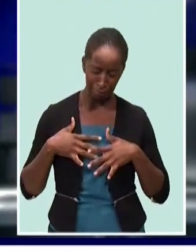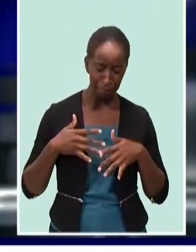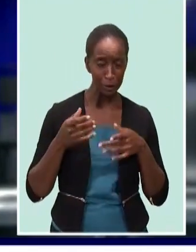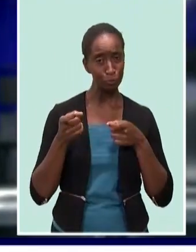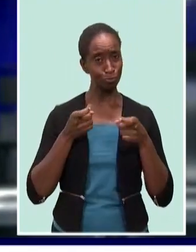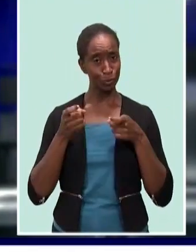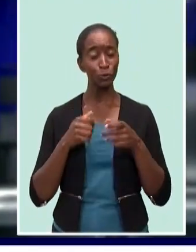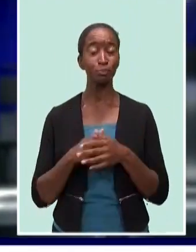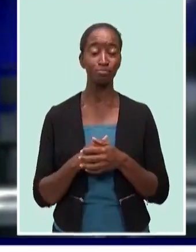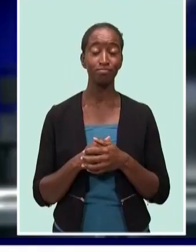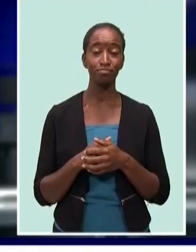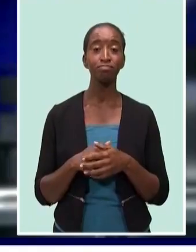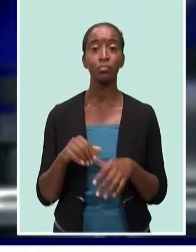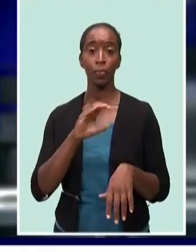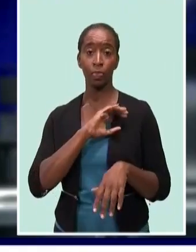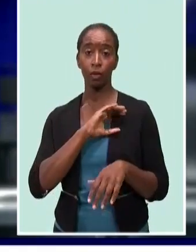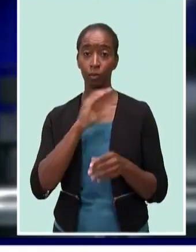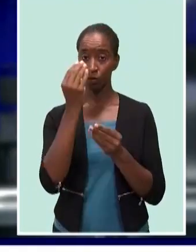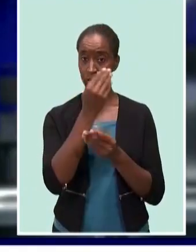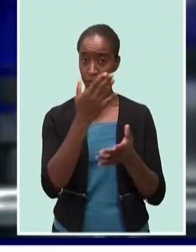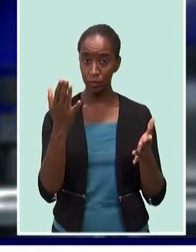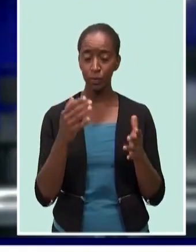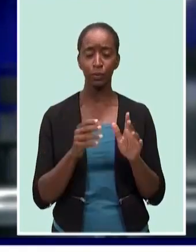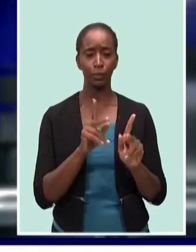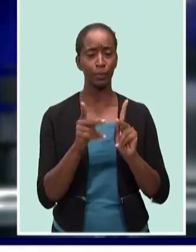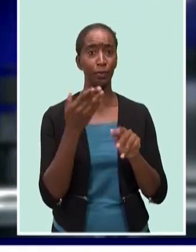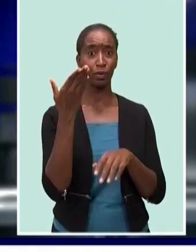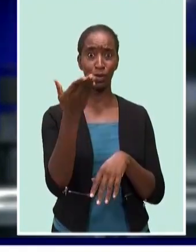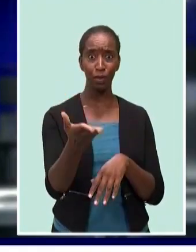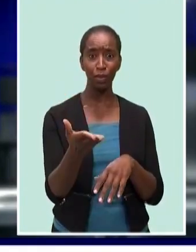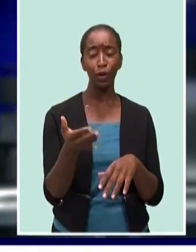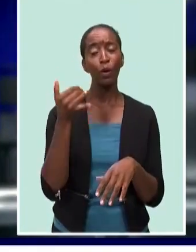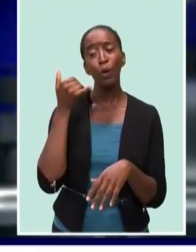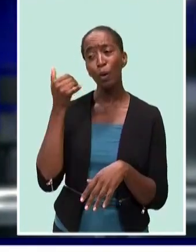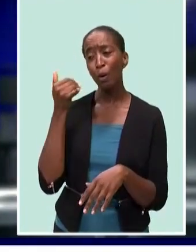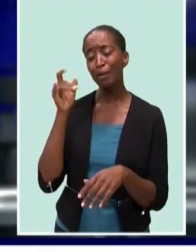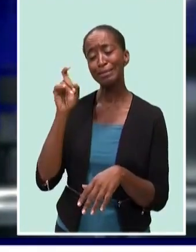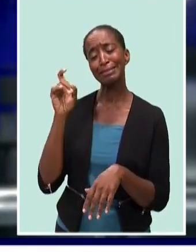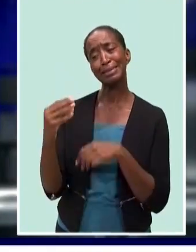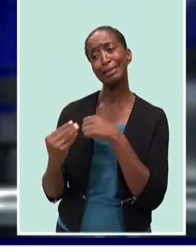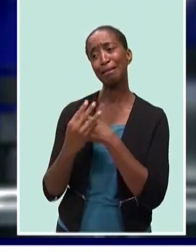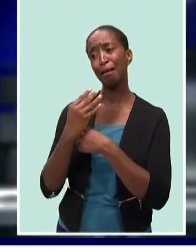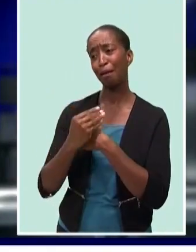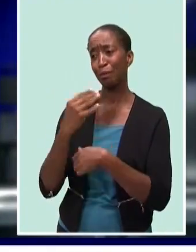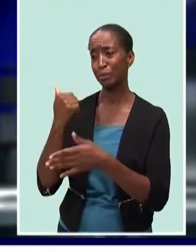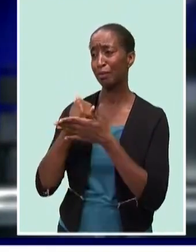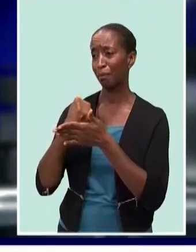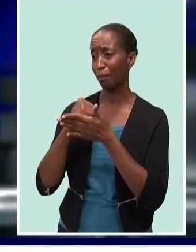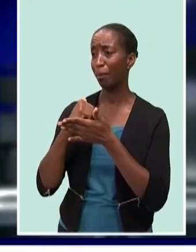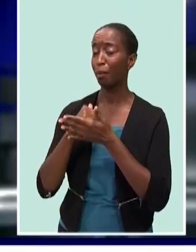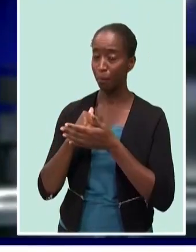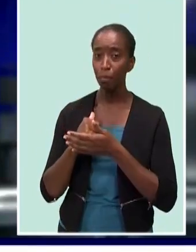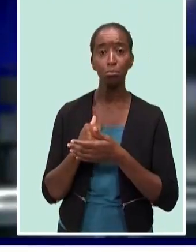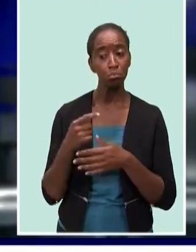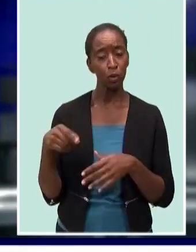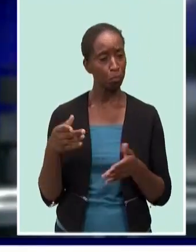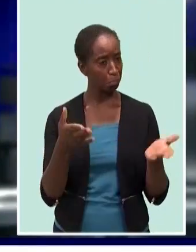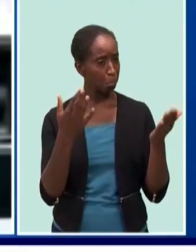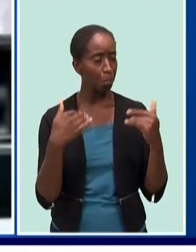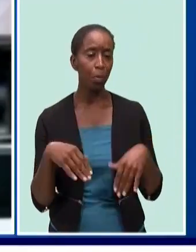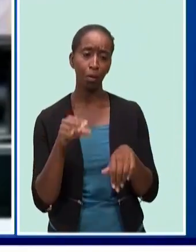told us that the police have been getting lots of requests for their counselling services, and they've been providing that to